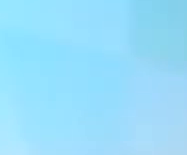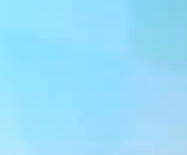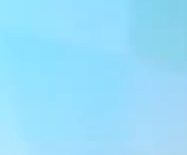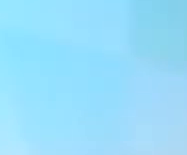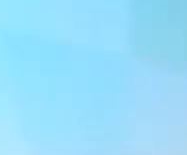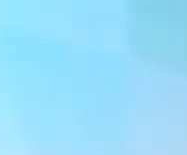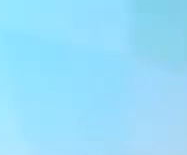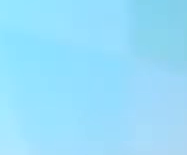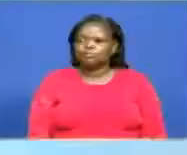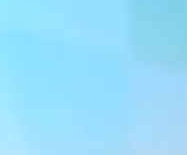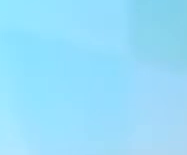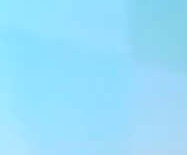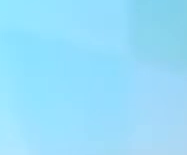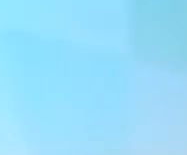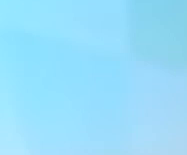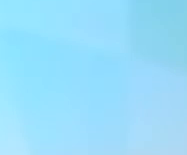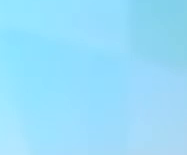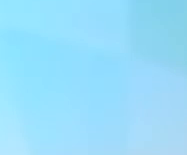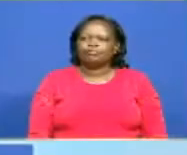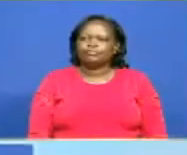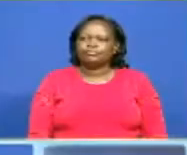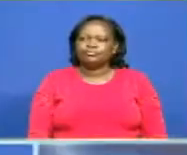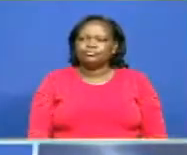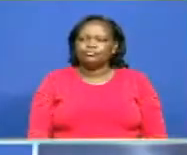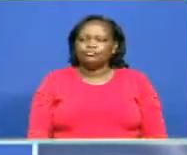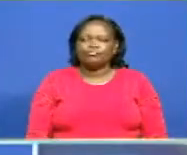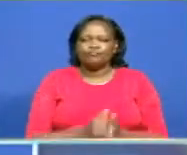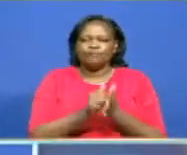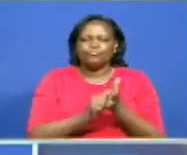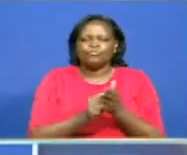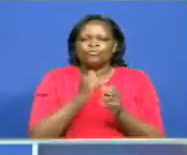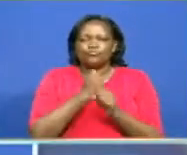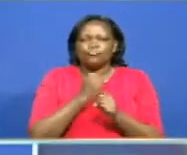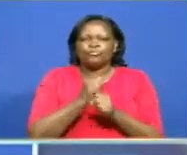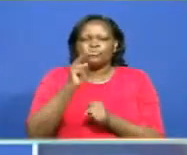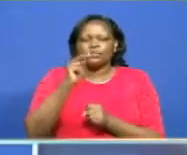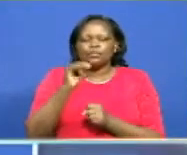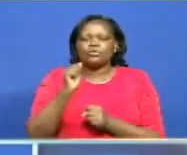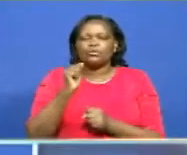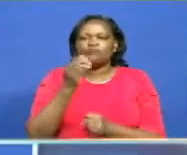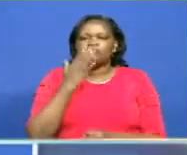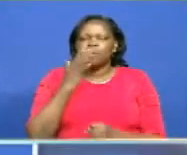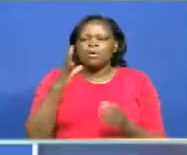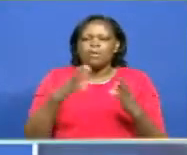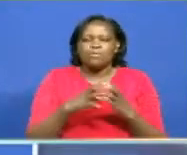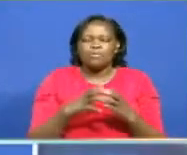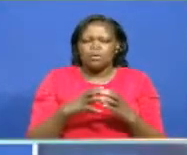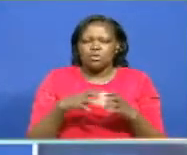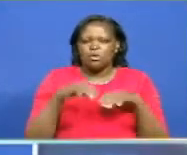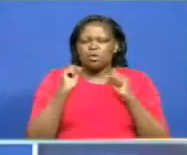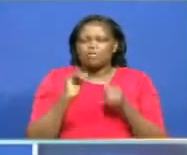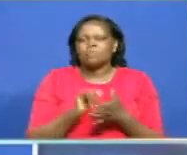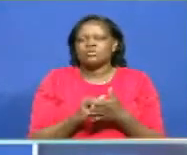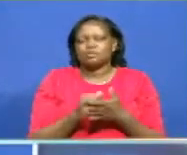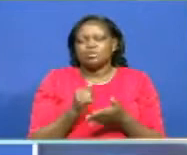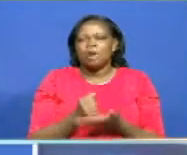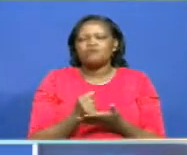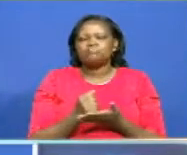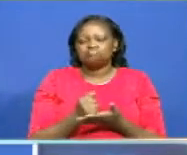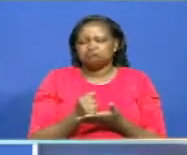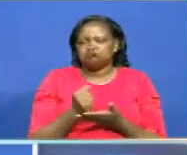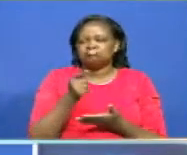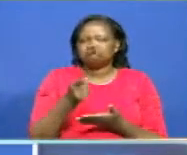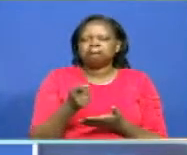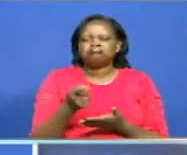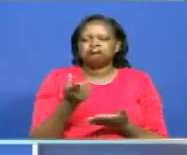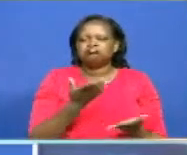now time for business. Kenya Railways has partnered with Nzoia Sugar Company in a deal that will see the state agency transport sugar